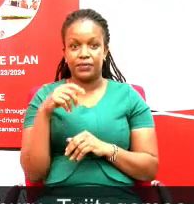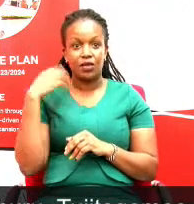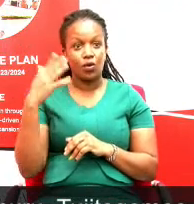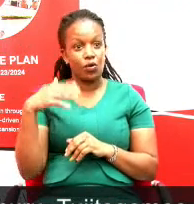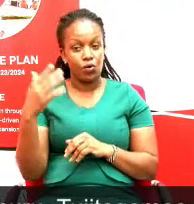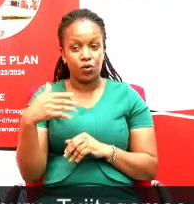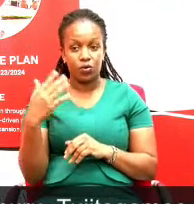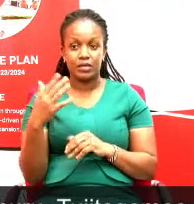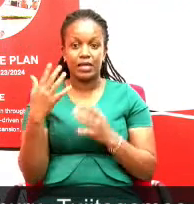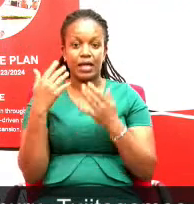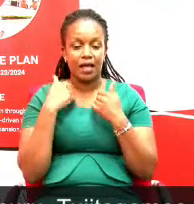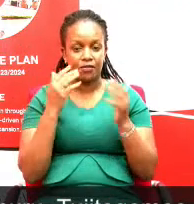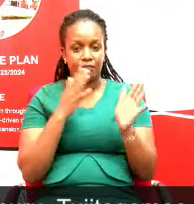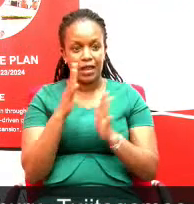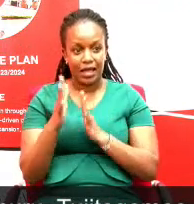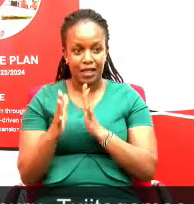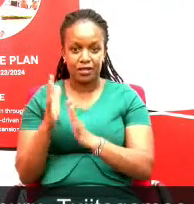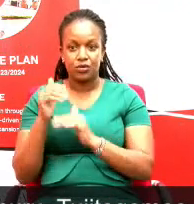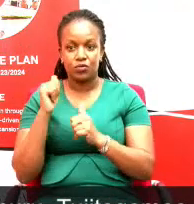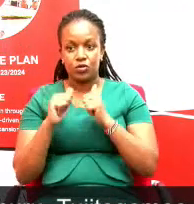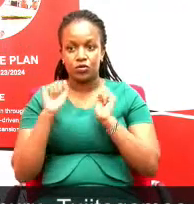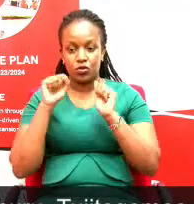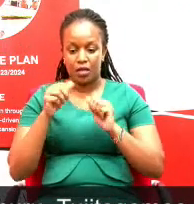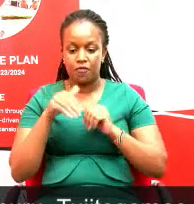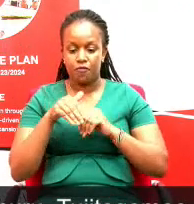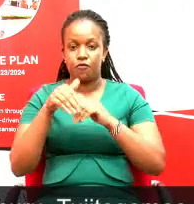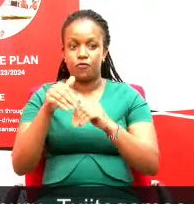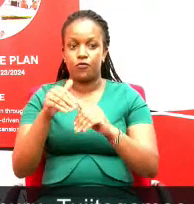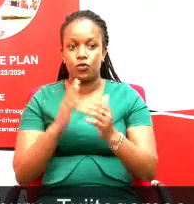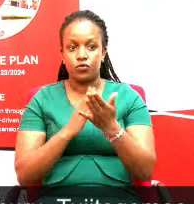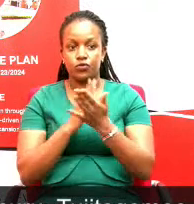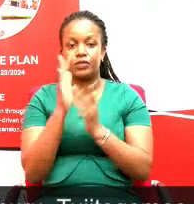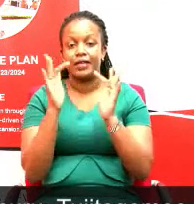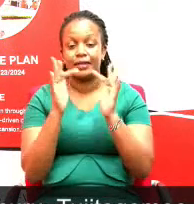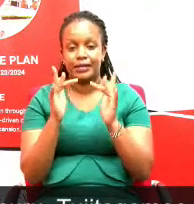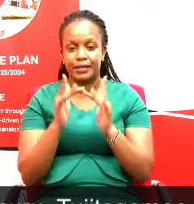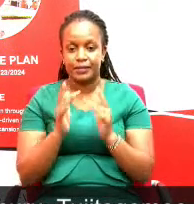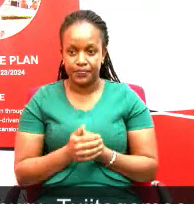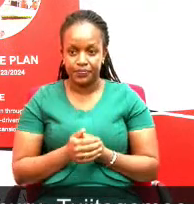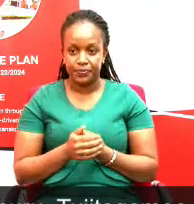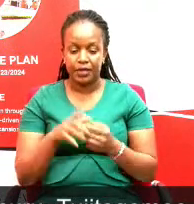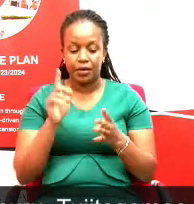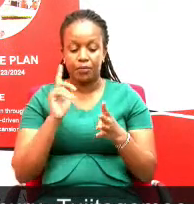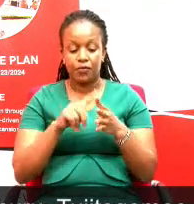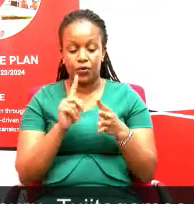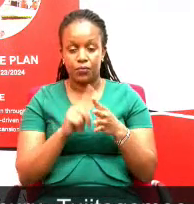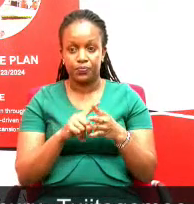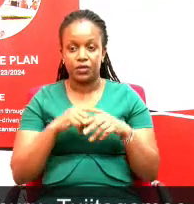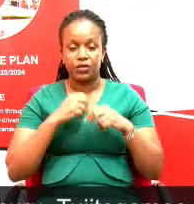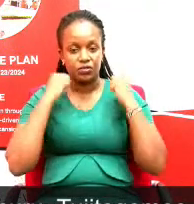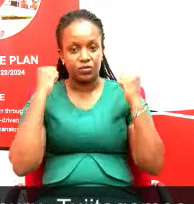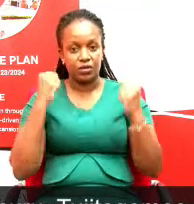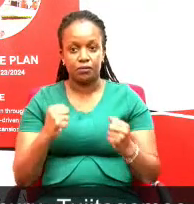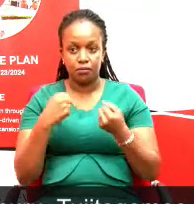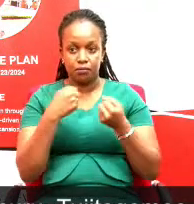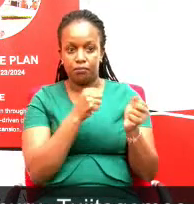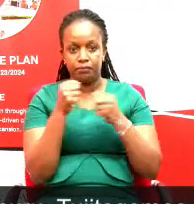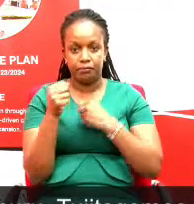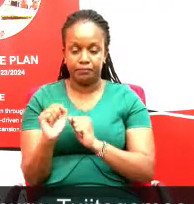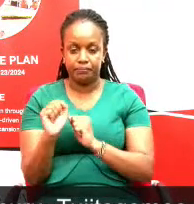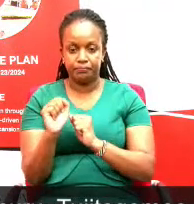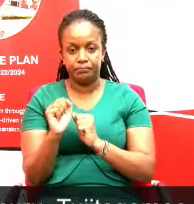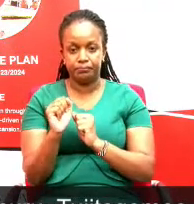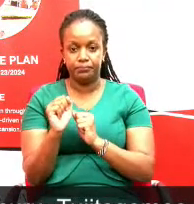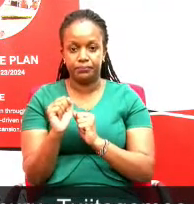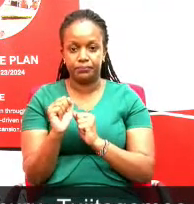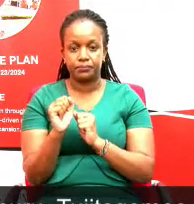leave a trail. You can easily follow through the net. 4, strengthen strategic collaboration and partnership